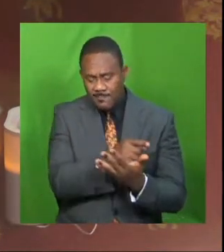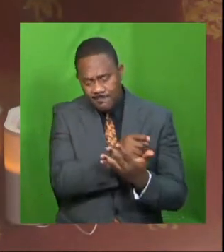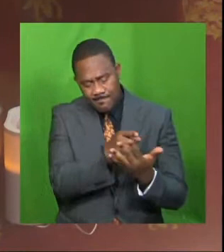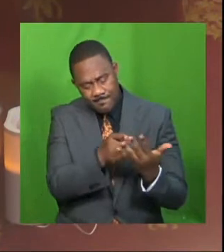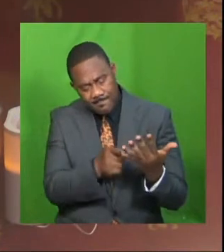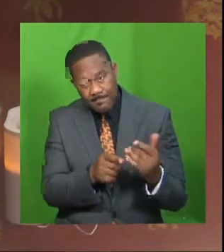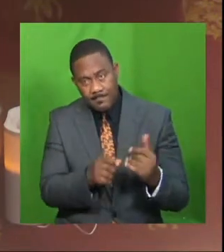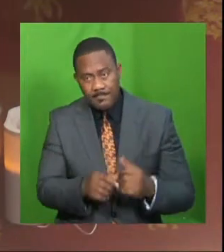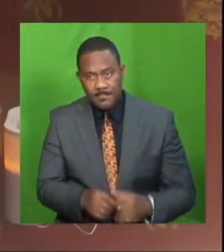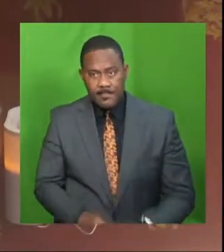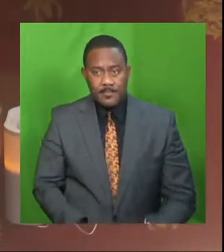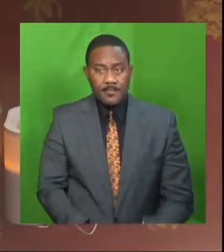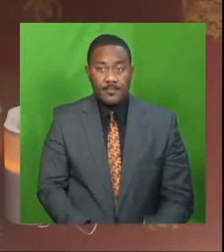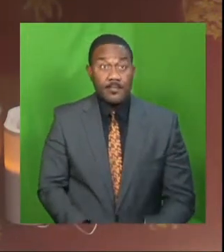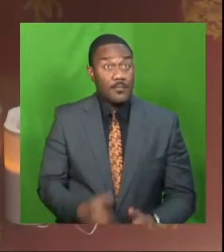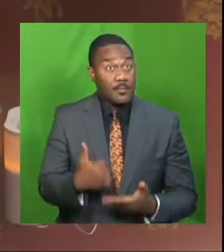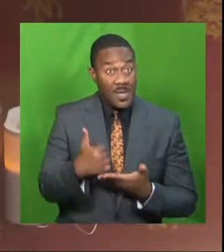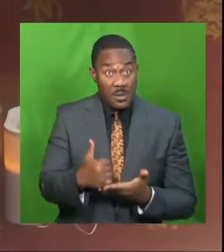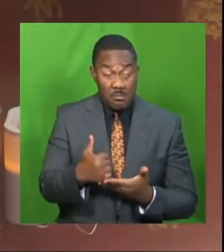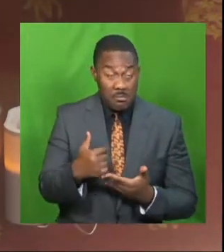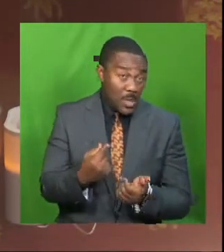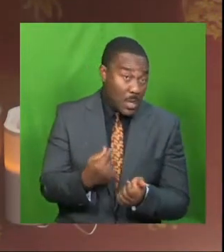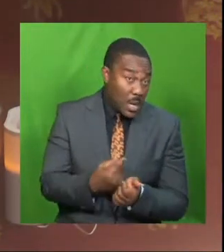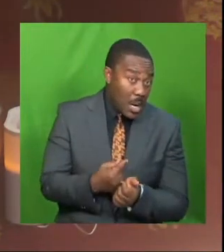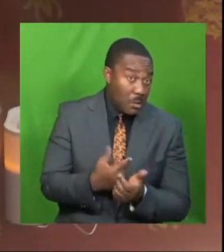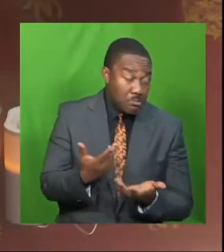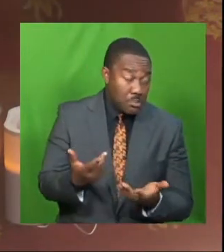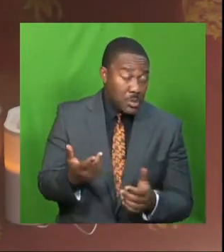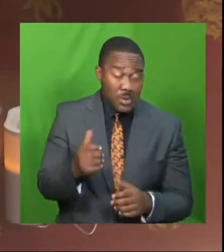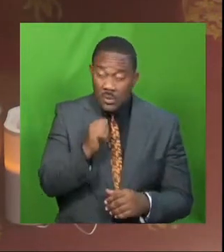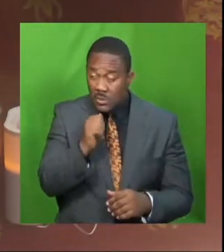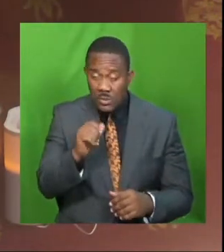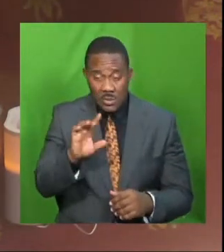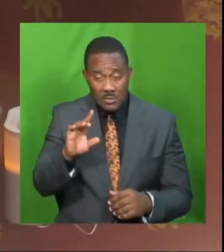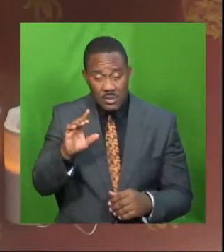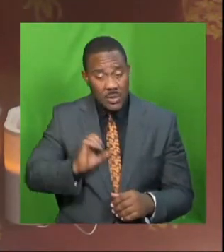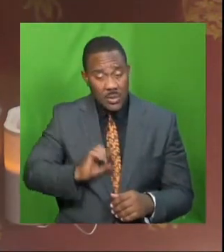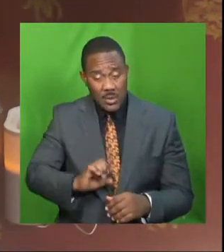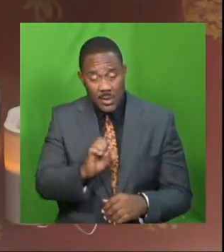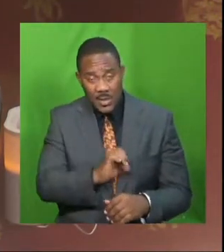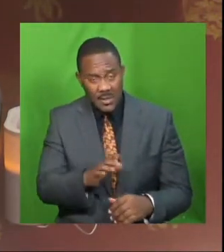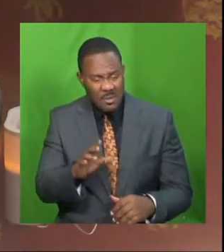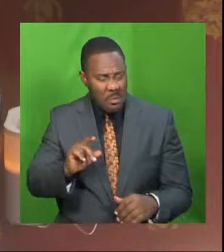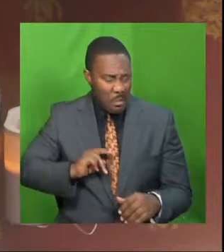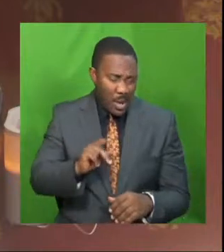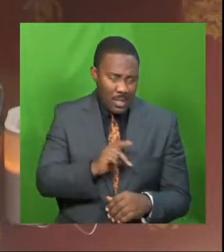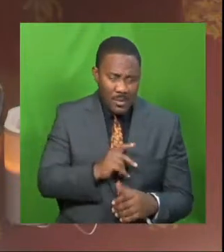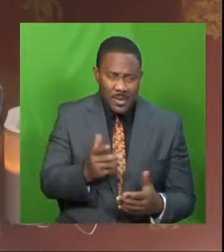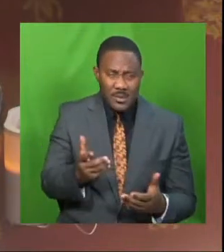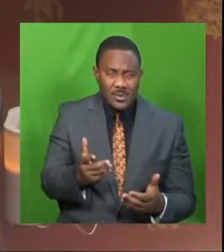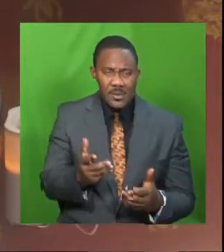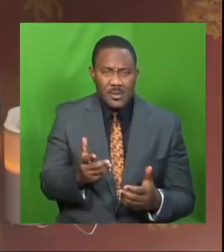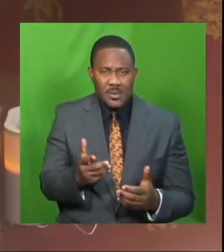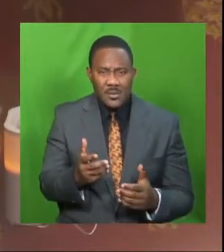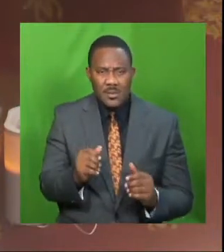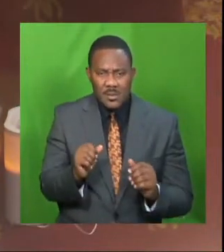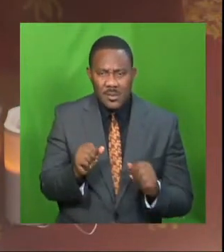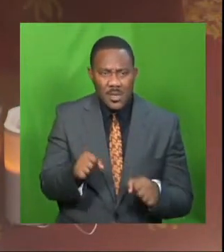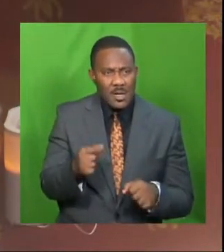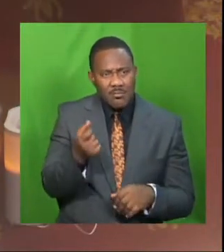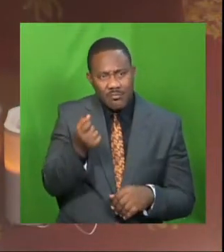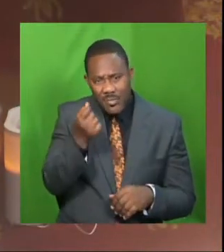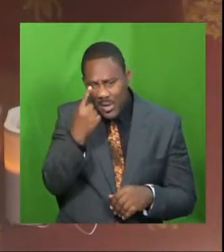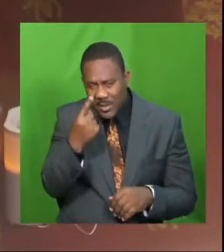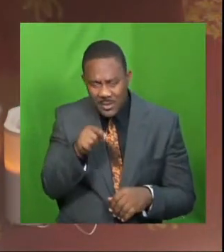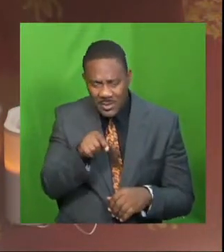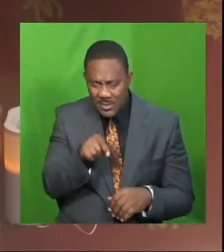the executive branch, or maybe Parliament, or one civil society organization, to enable Ghana come to a certain common understanding